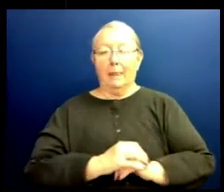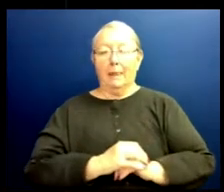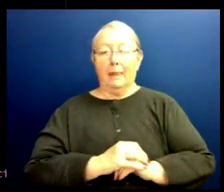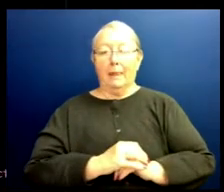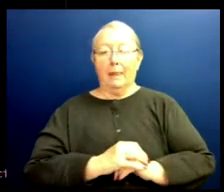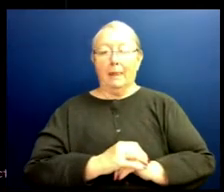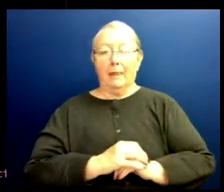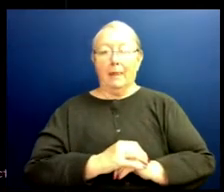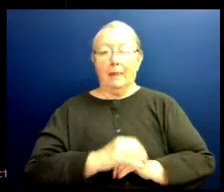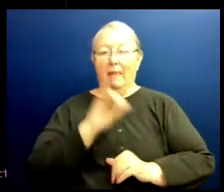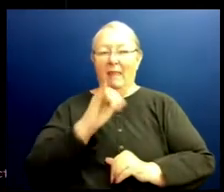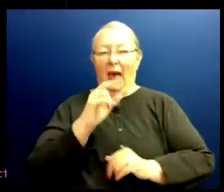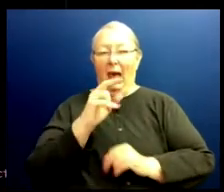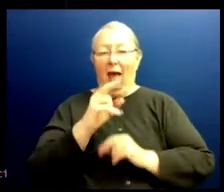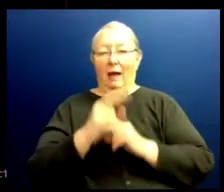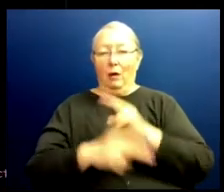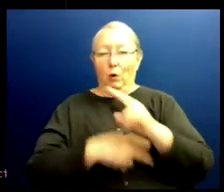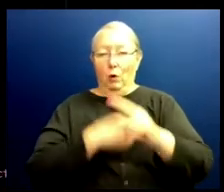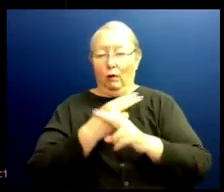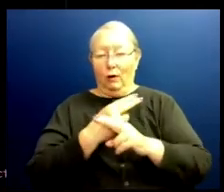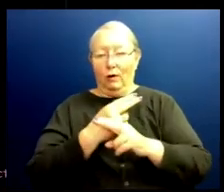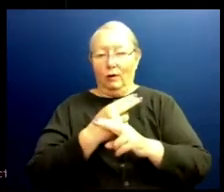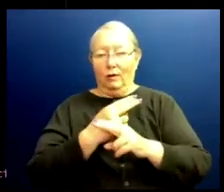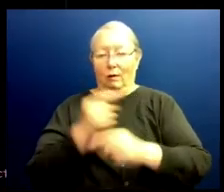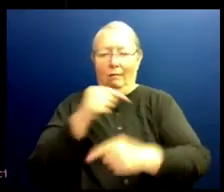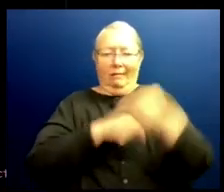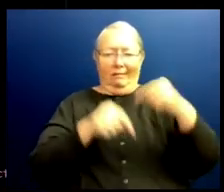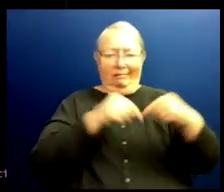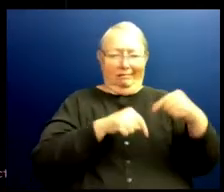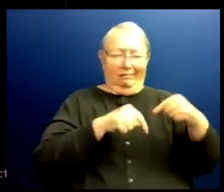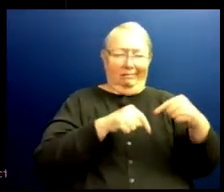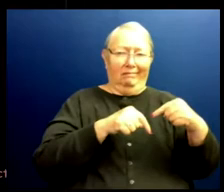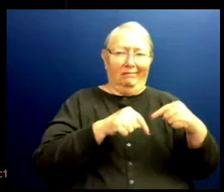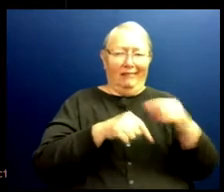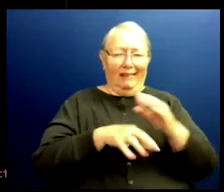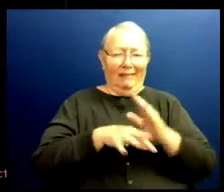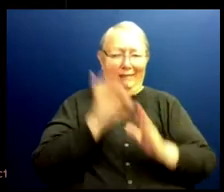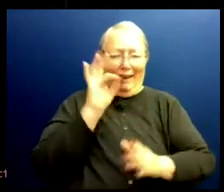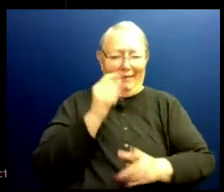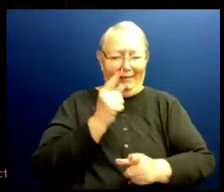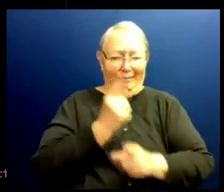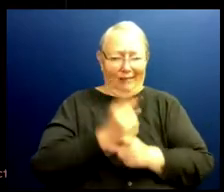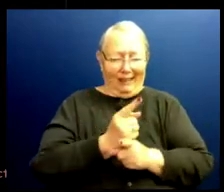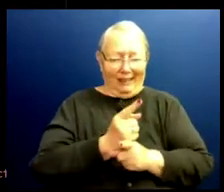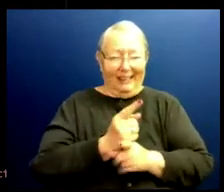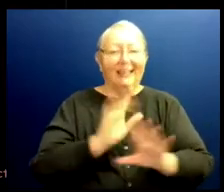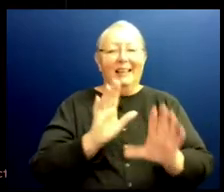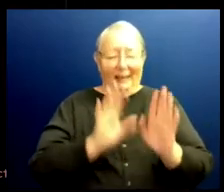universe. I'm going to have to get back here and see if I can redo this. There we go.